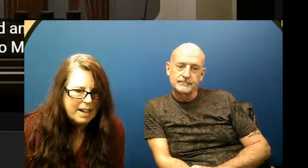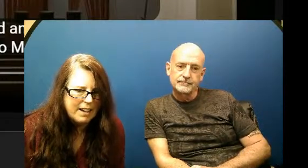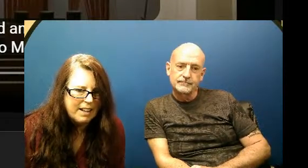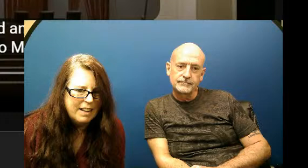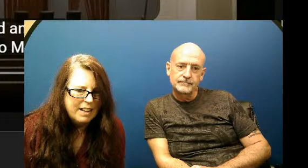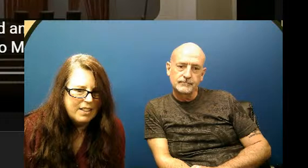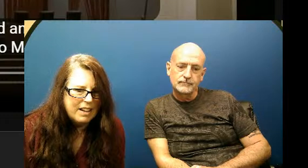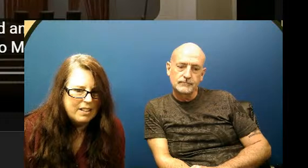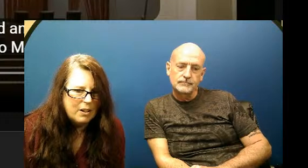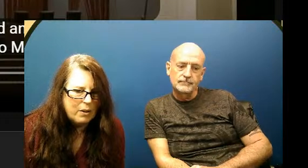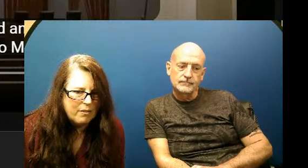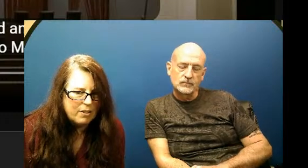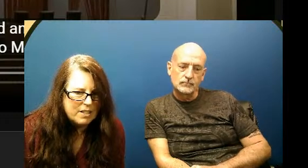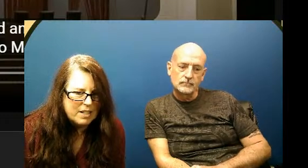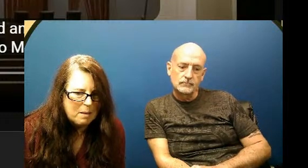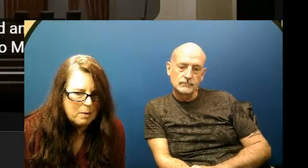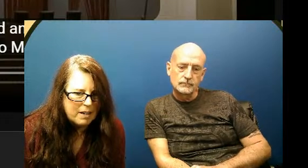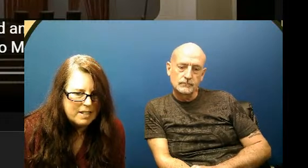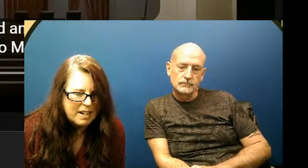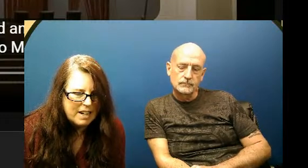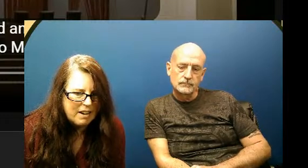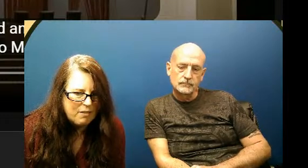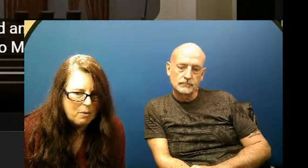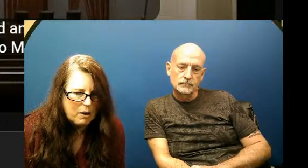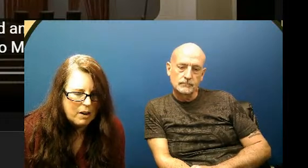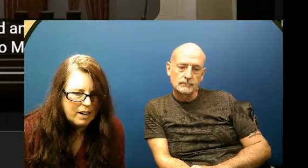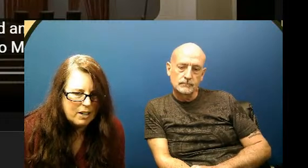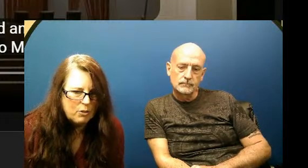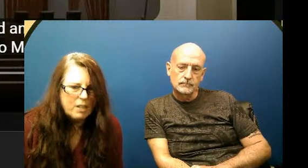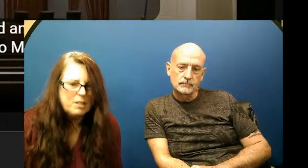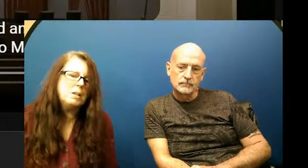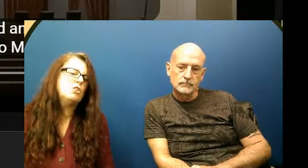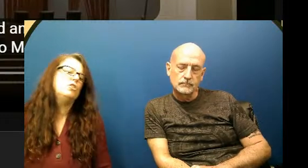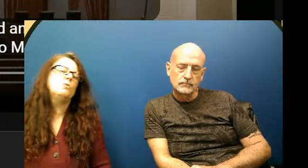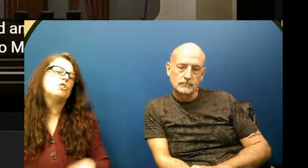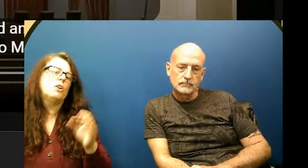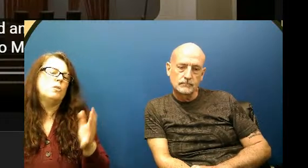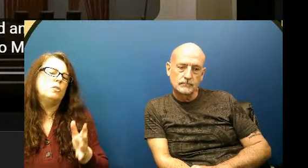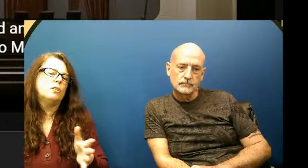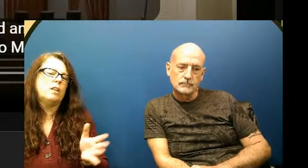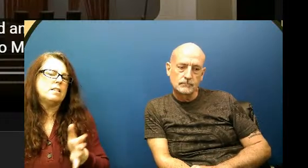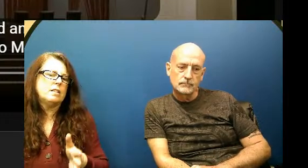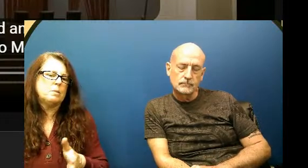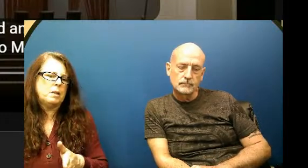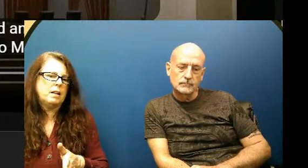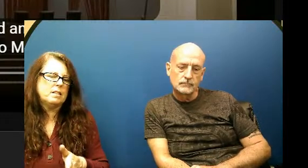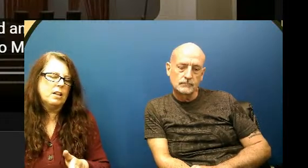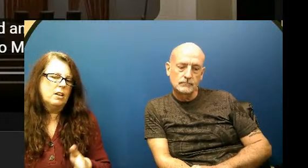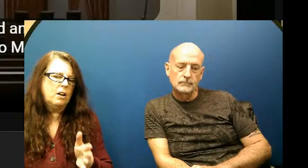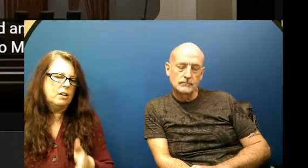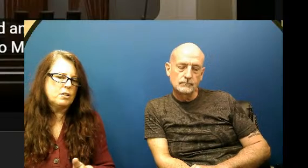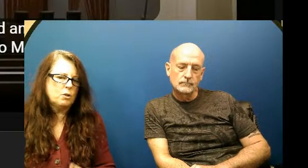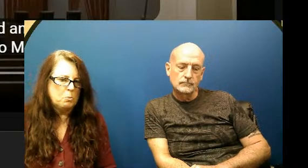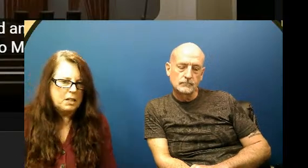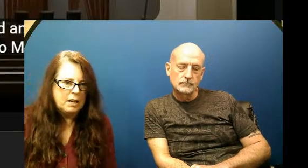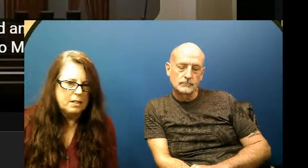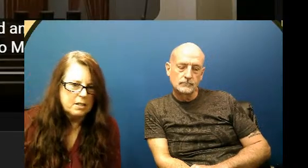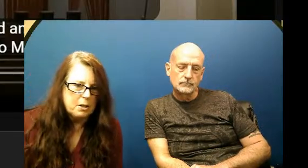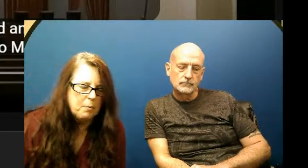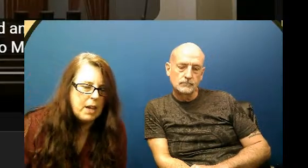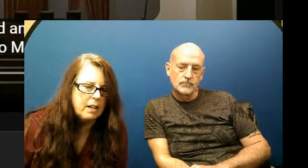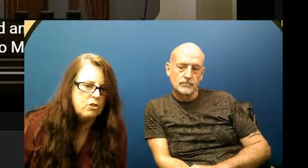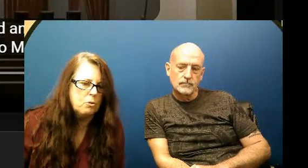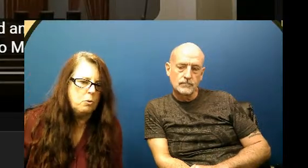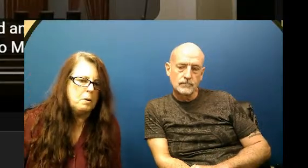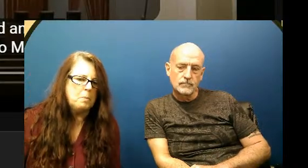my data. They know every step I take everywhere I go. Not to mention you show your license plates on social media,